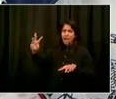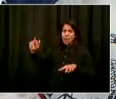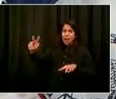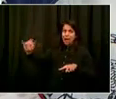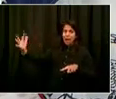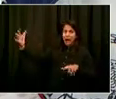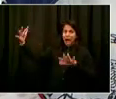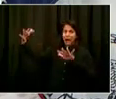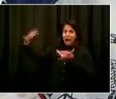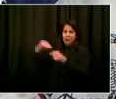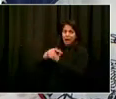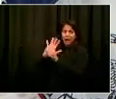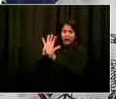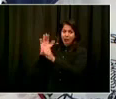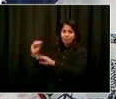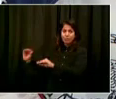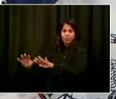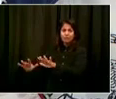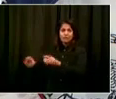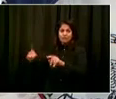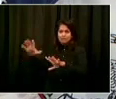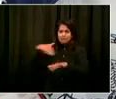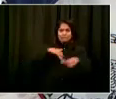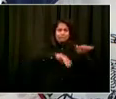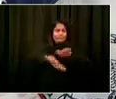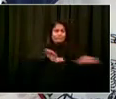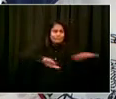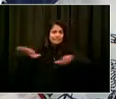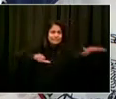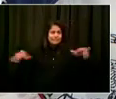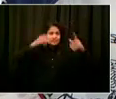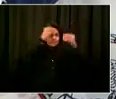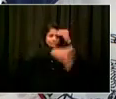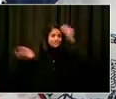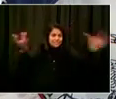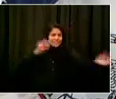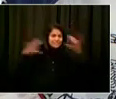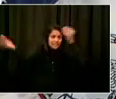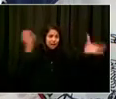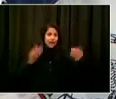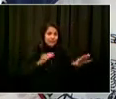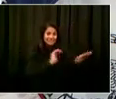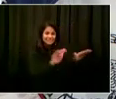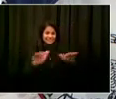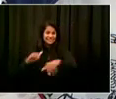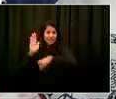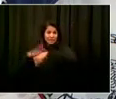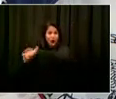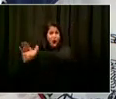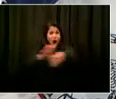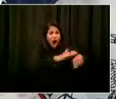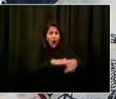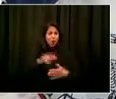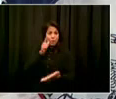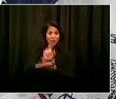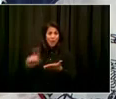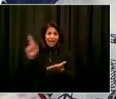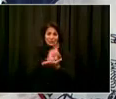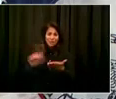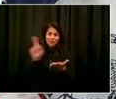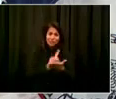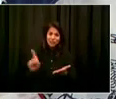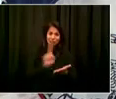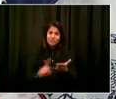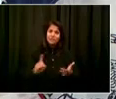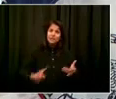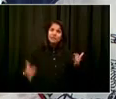weeks, actually, our numbers were higher than we wanted, but they had leveled off. Now, unfortunately, we're seeing a real growth in the positivity rate in